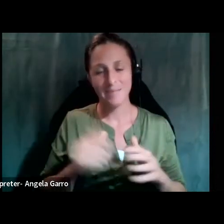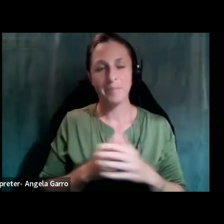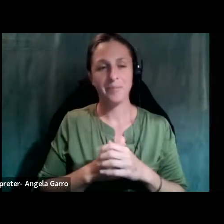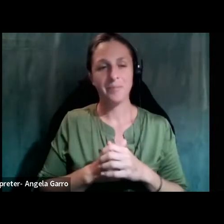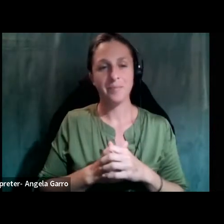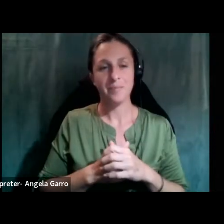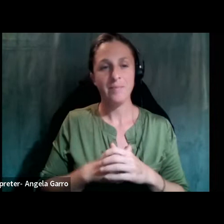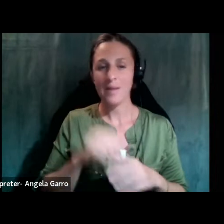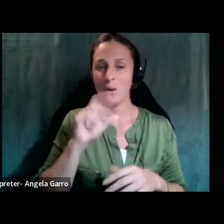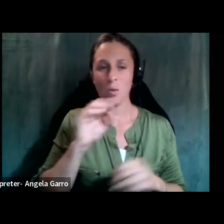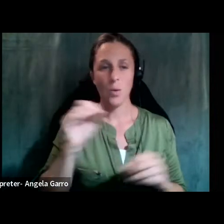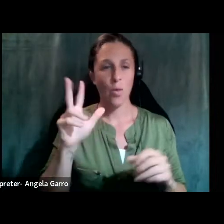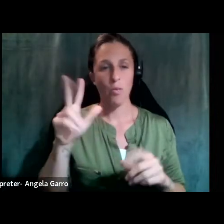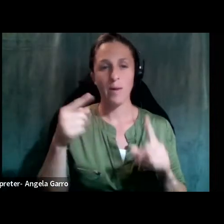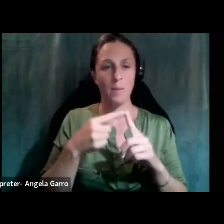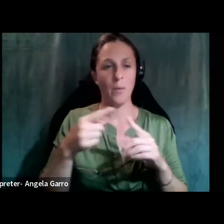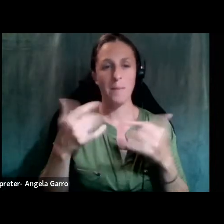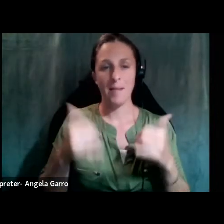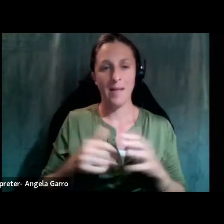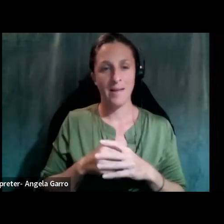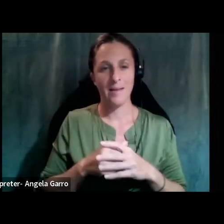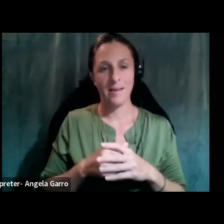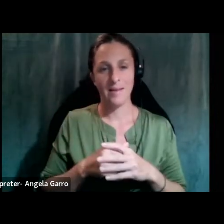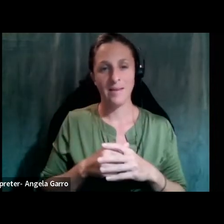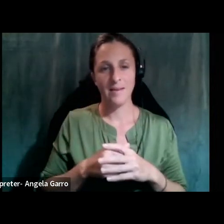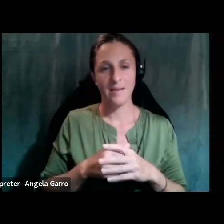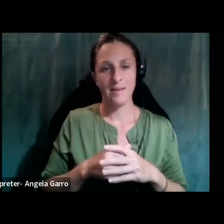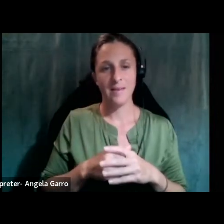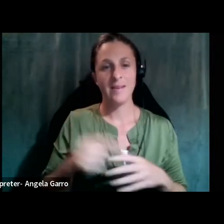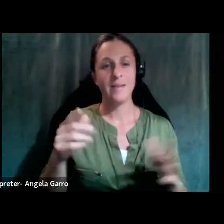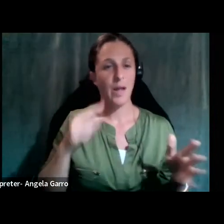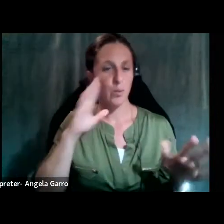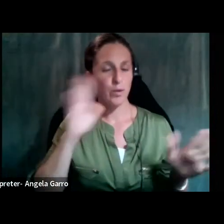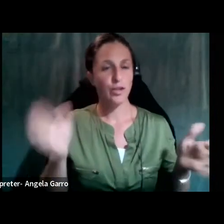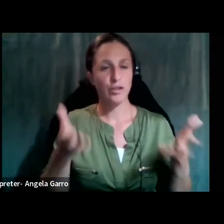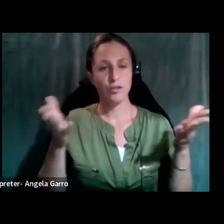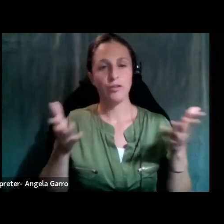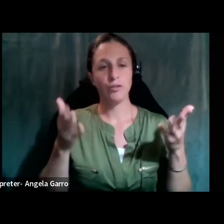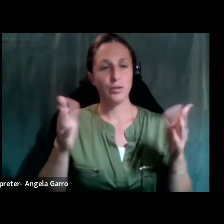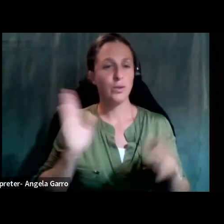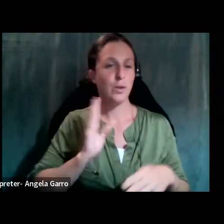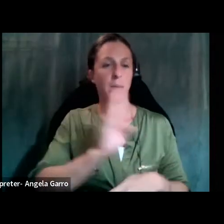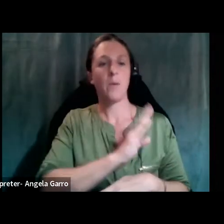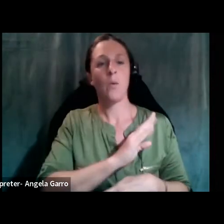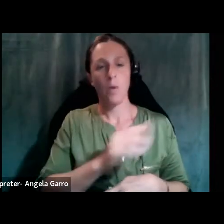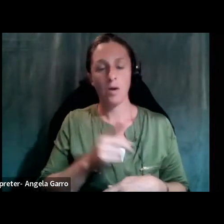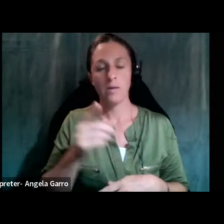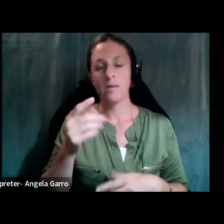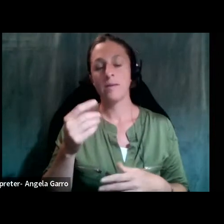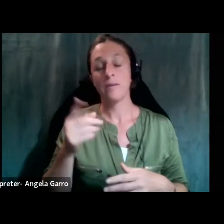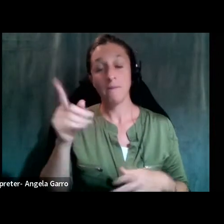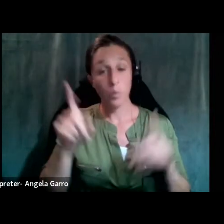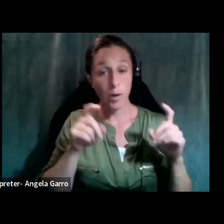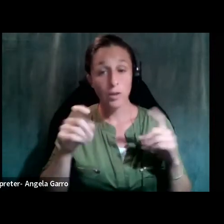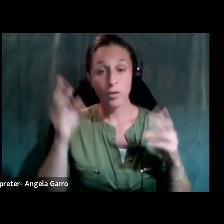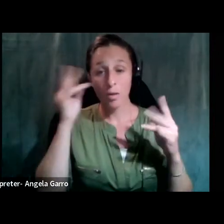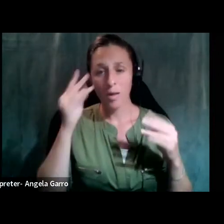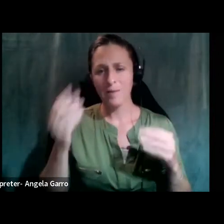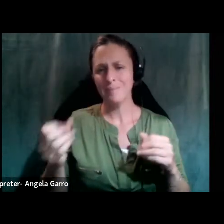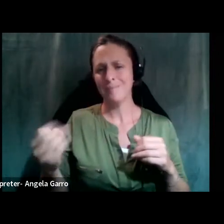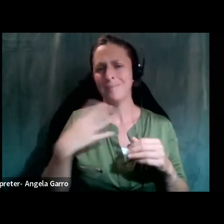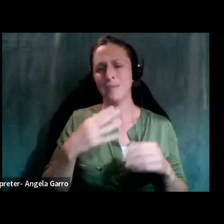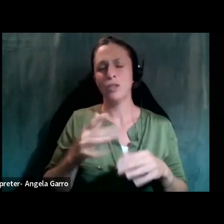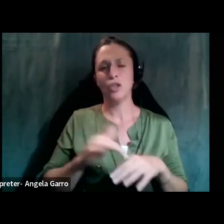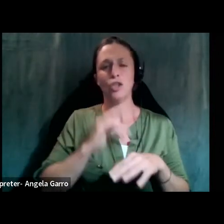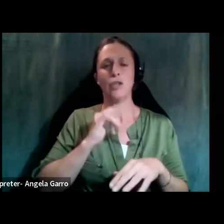No 3-point play here. So I would just, encourage the board, if you do have questions or thoughts, get them to me as early as possible, because